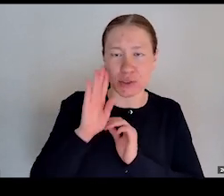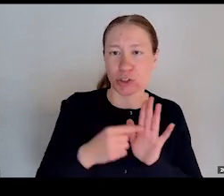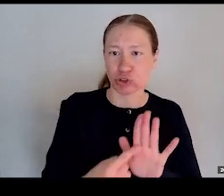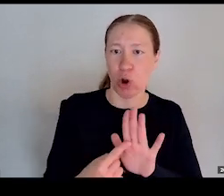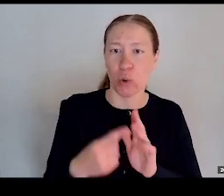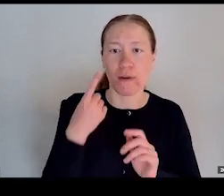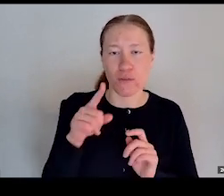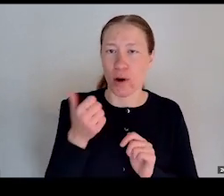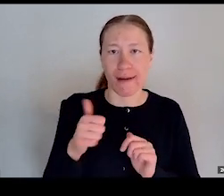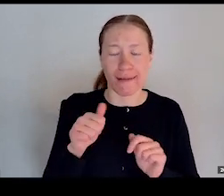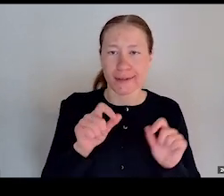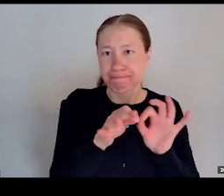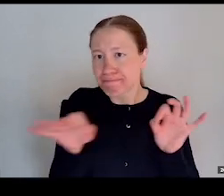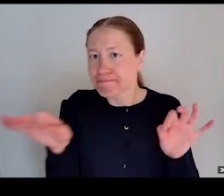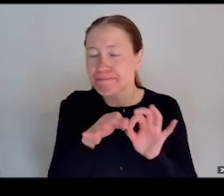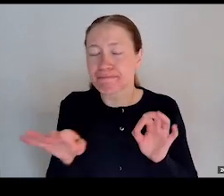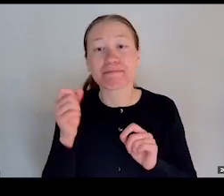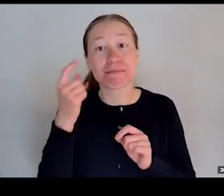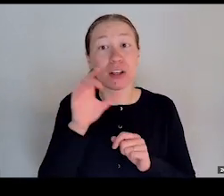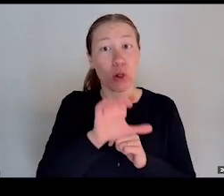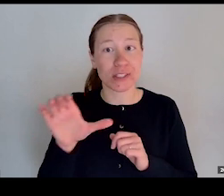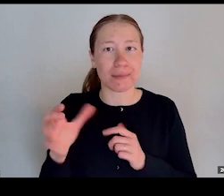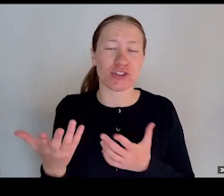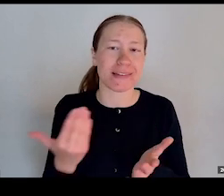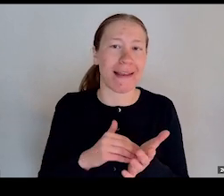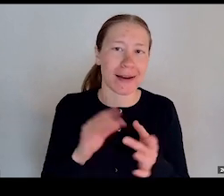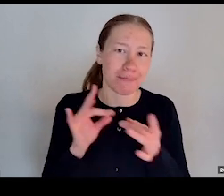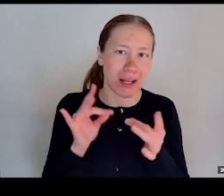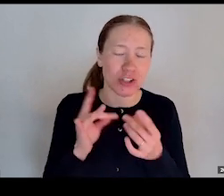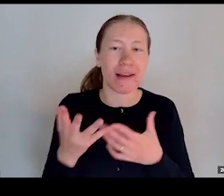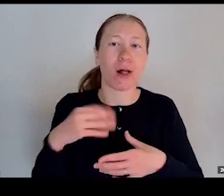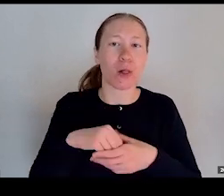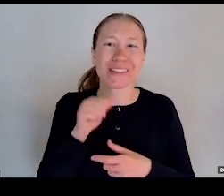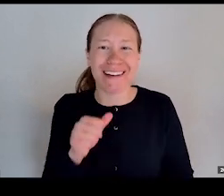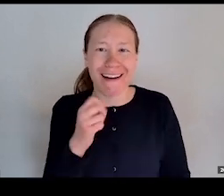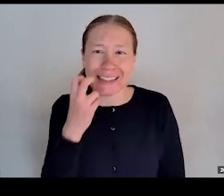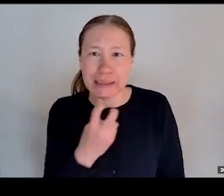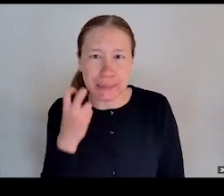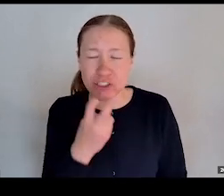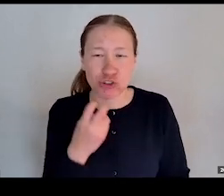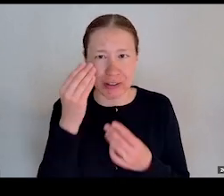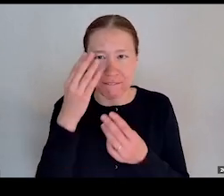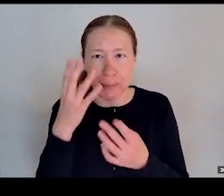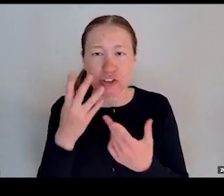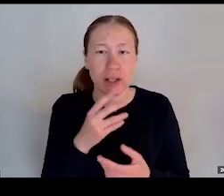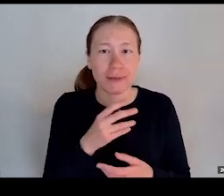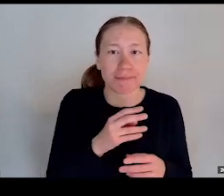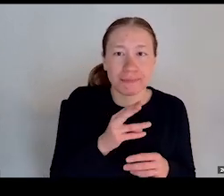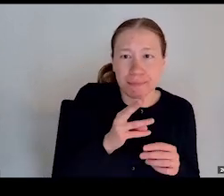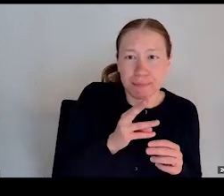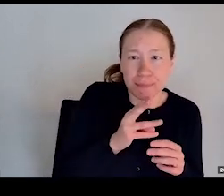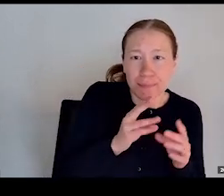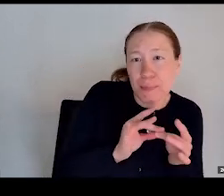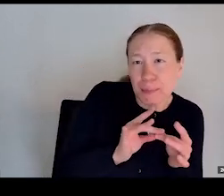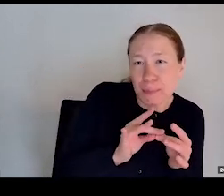remotes. And closed caption, like I said earlier, include those non-speech elements such as whispers. These are the sounds or